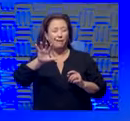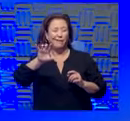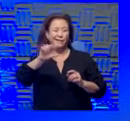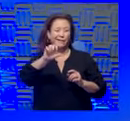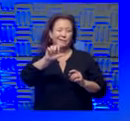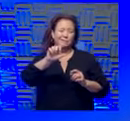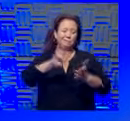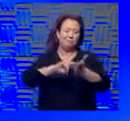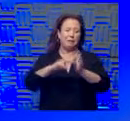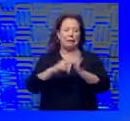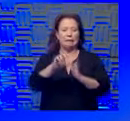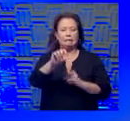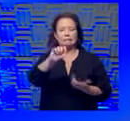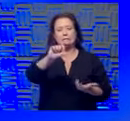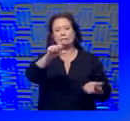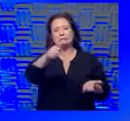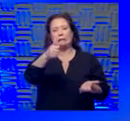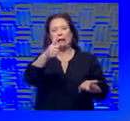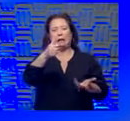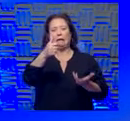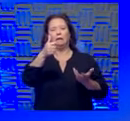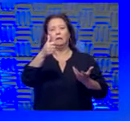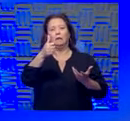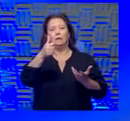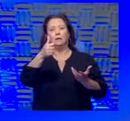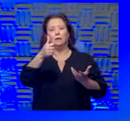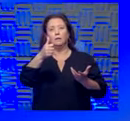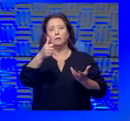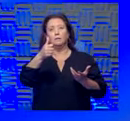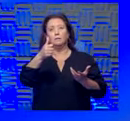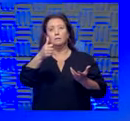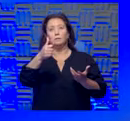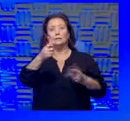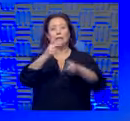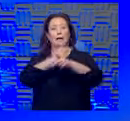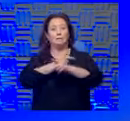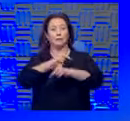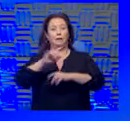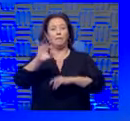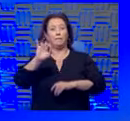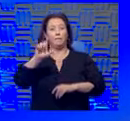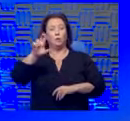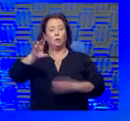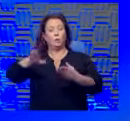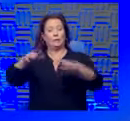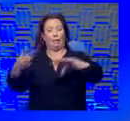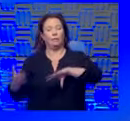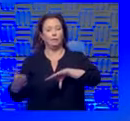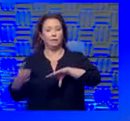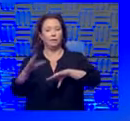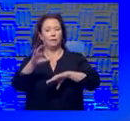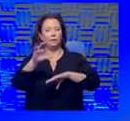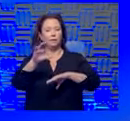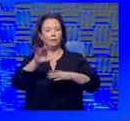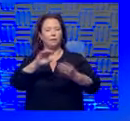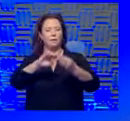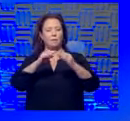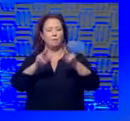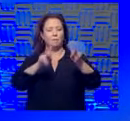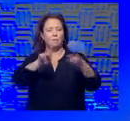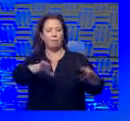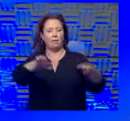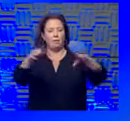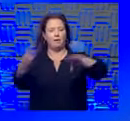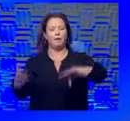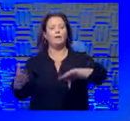or 5 times the influenza infection fatality and case fatality rates. So, and again,